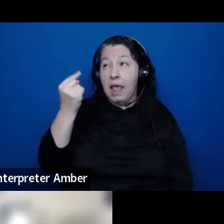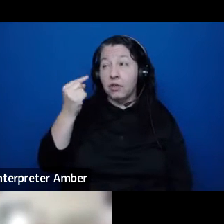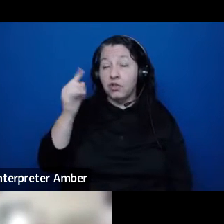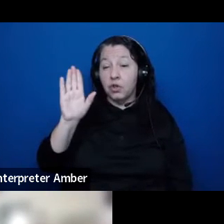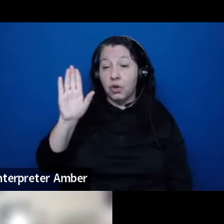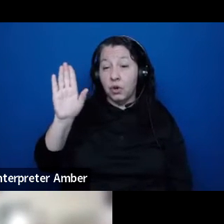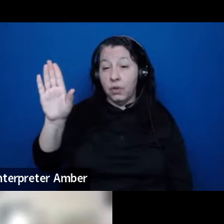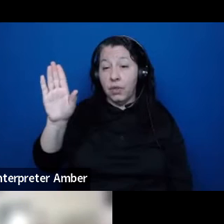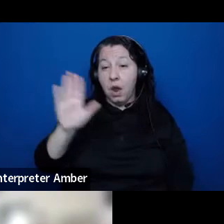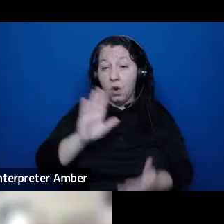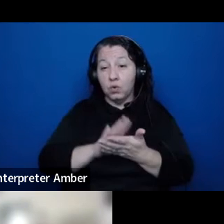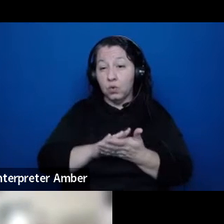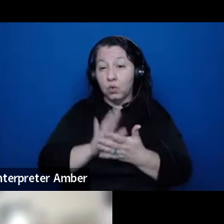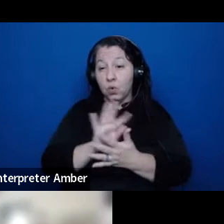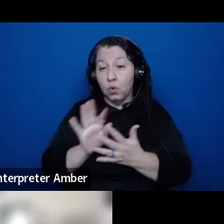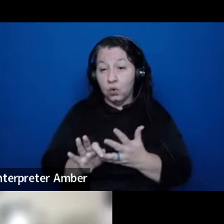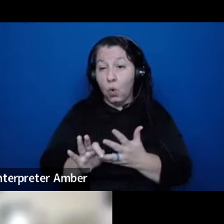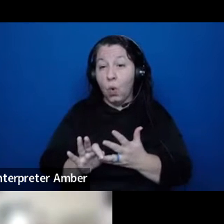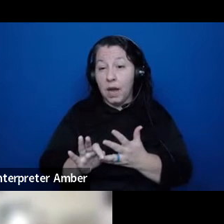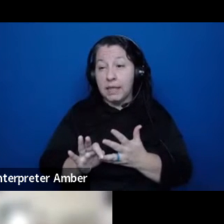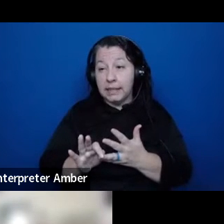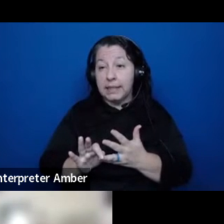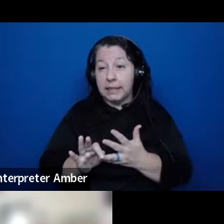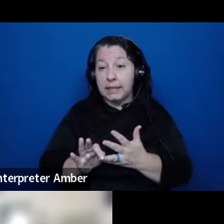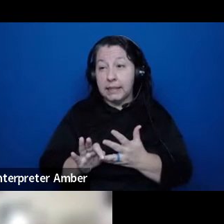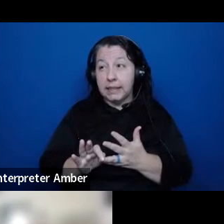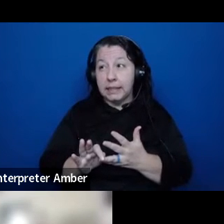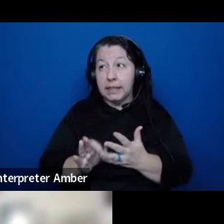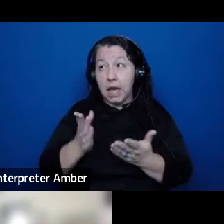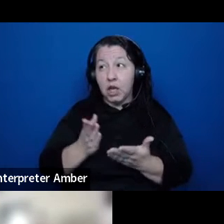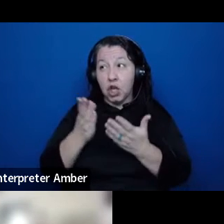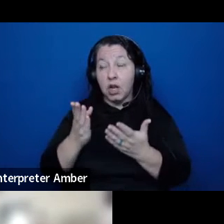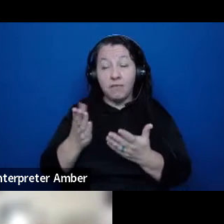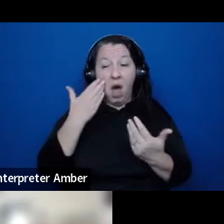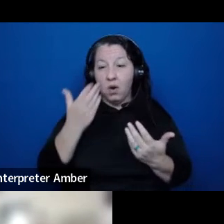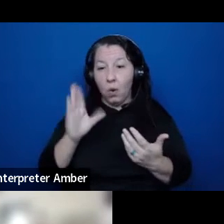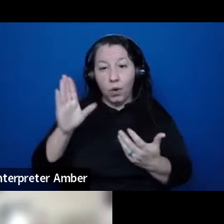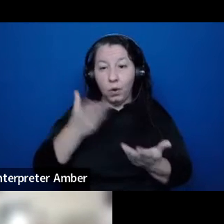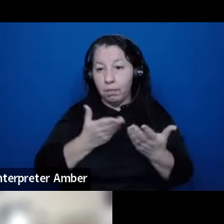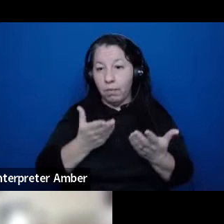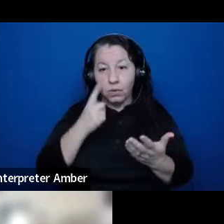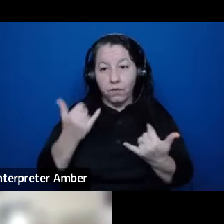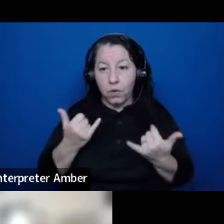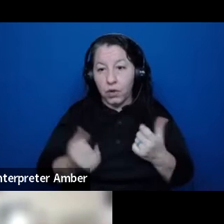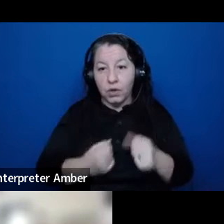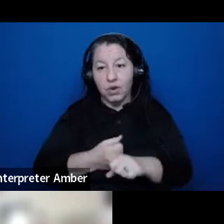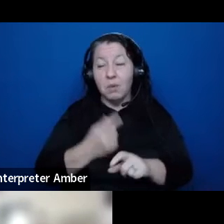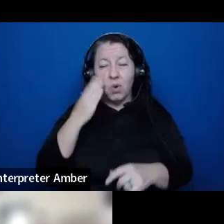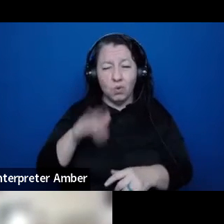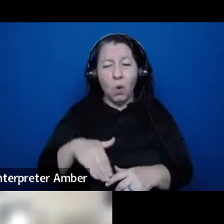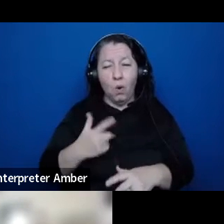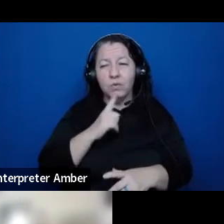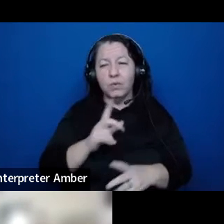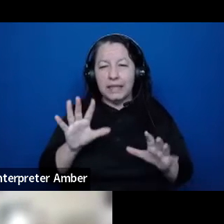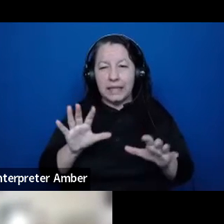school choice initiative. I don't know what she's going to propose this year, but she was very active in some of the